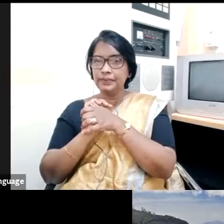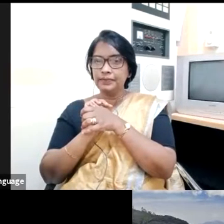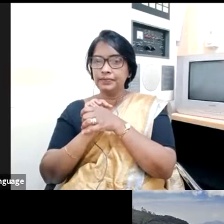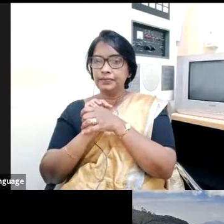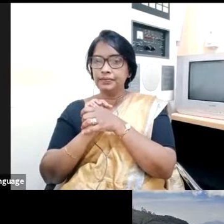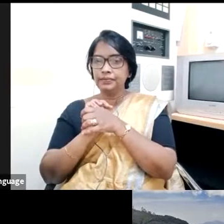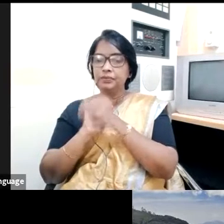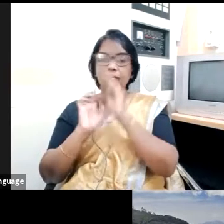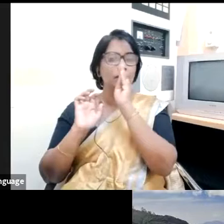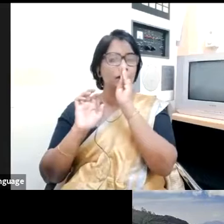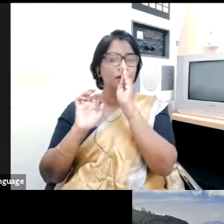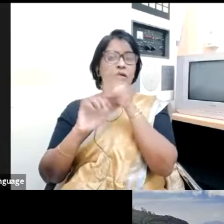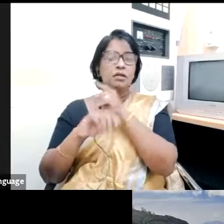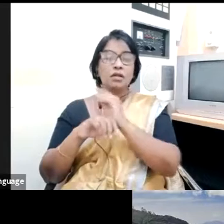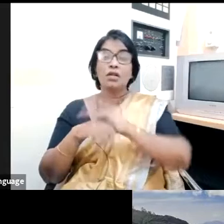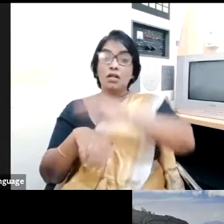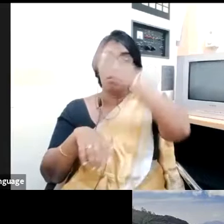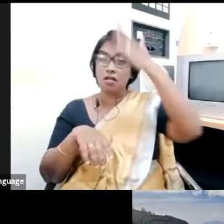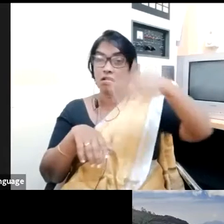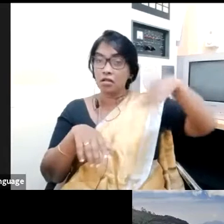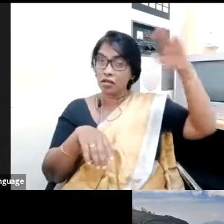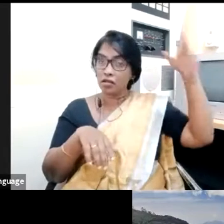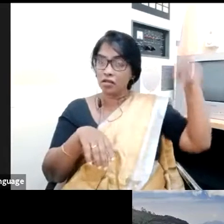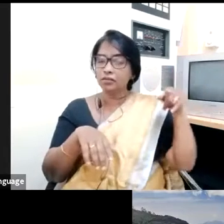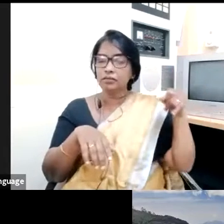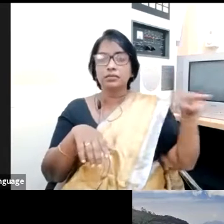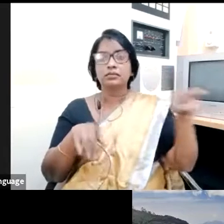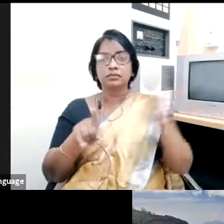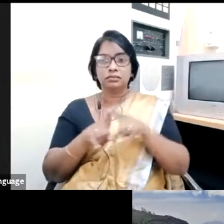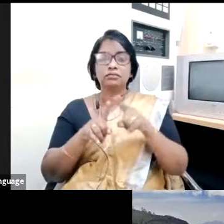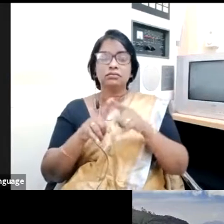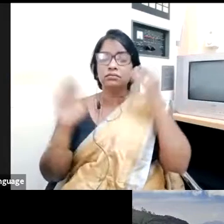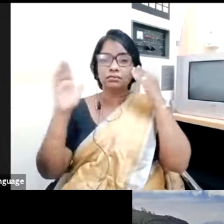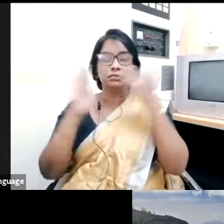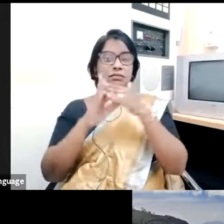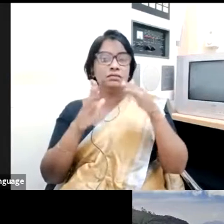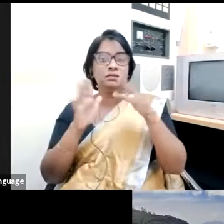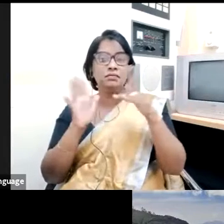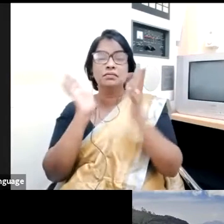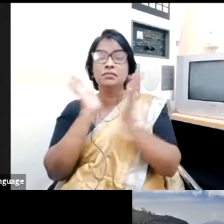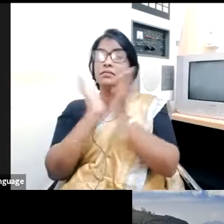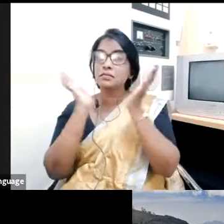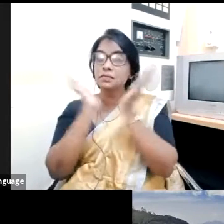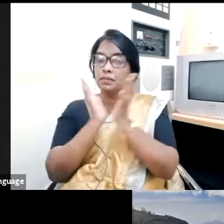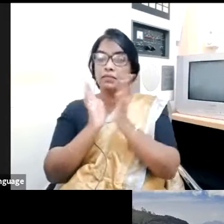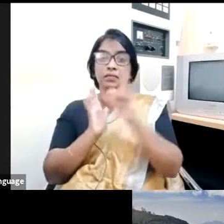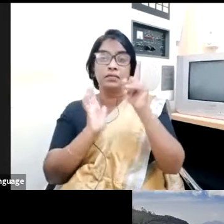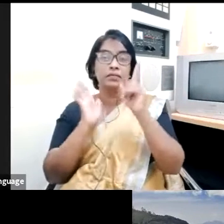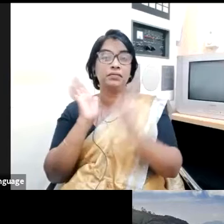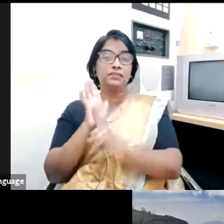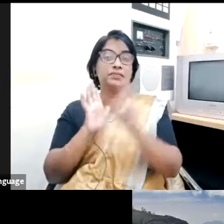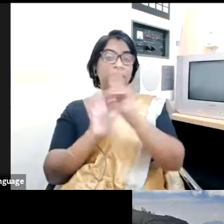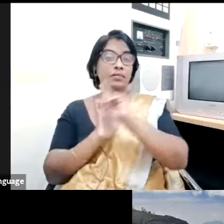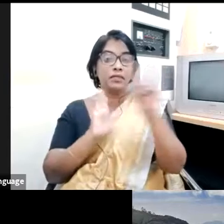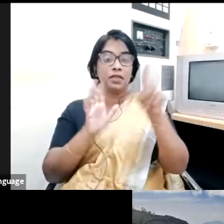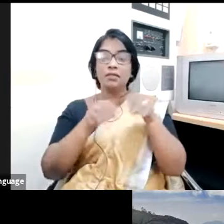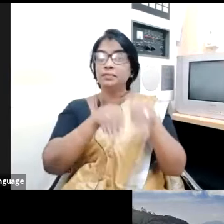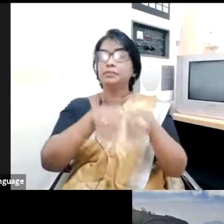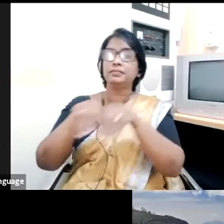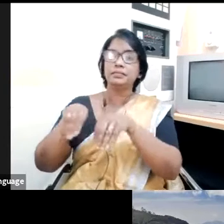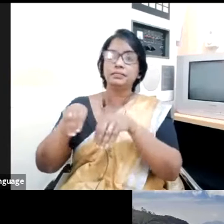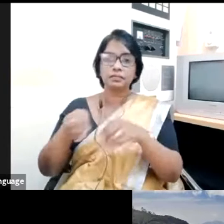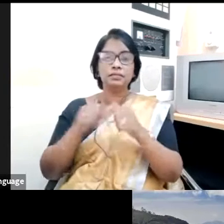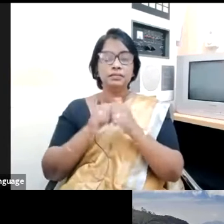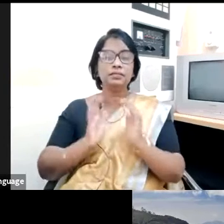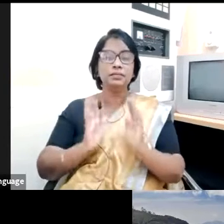our country, where the watersheds and where all the riverine water systems originate. And we also partnered with the government of